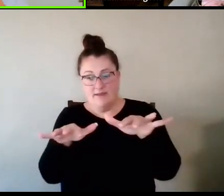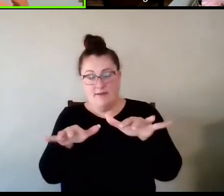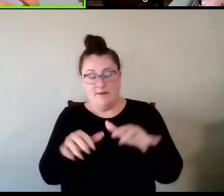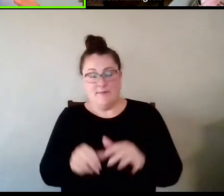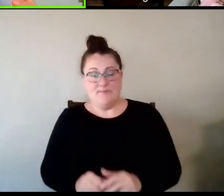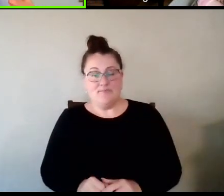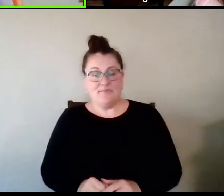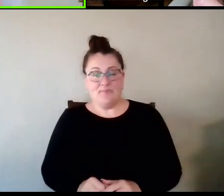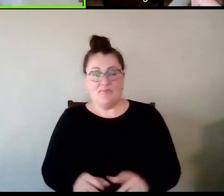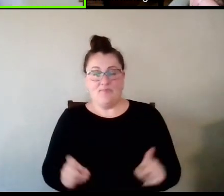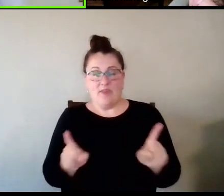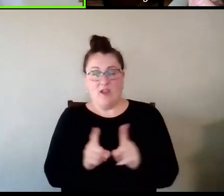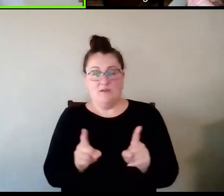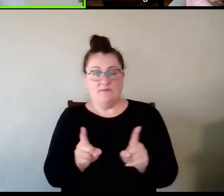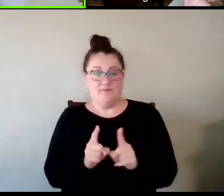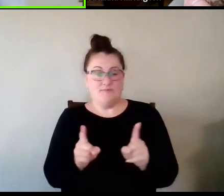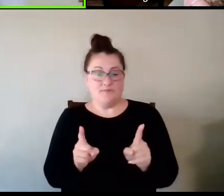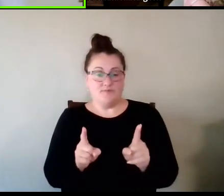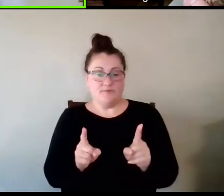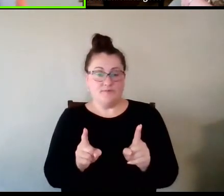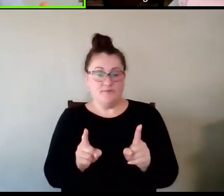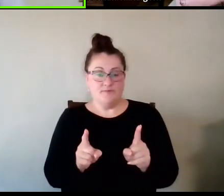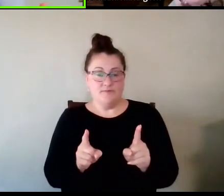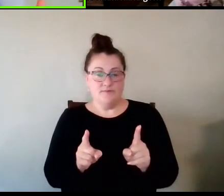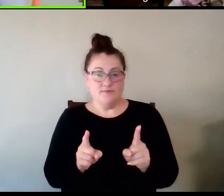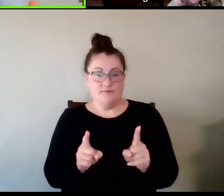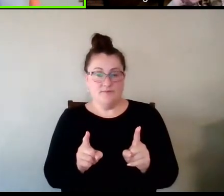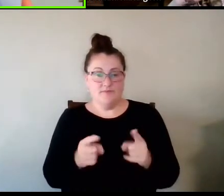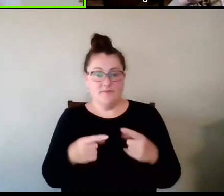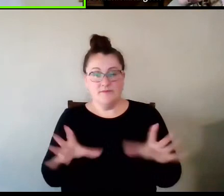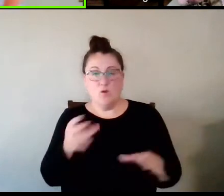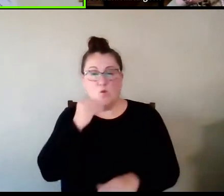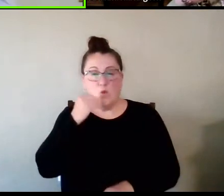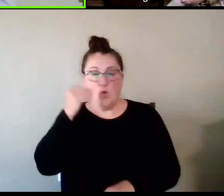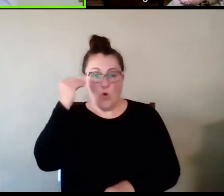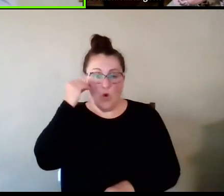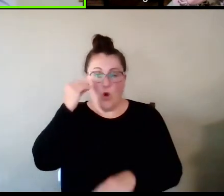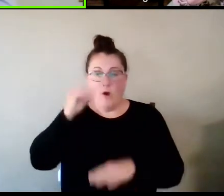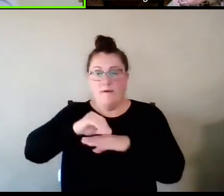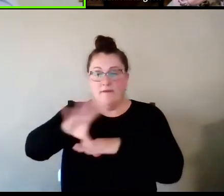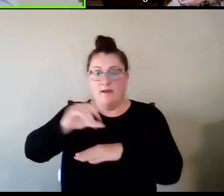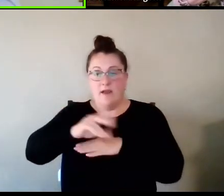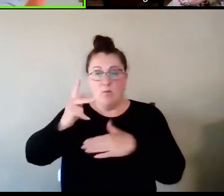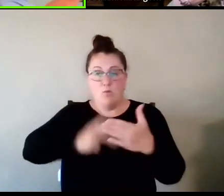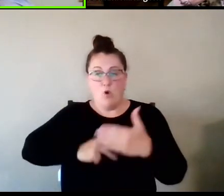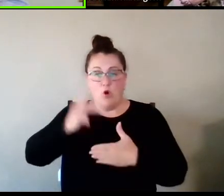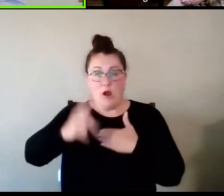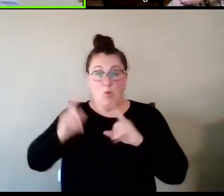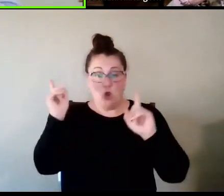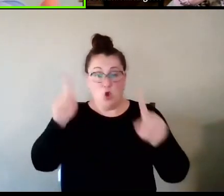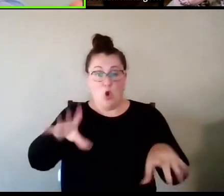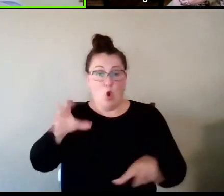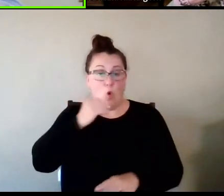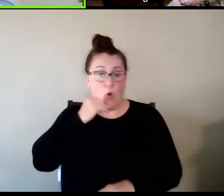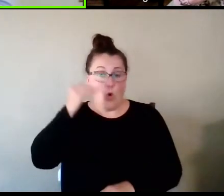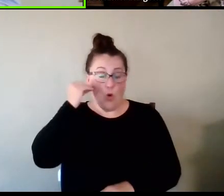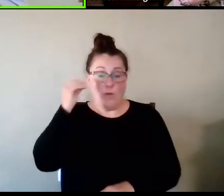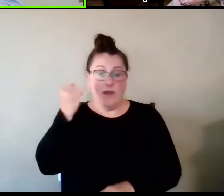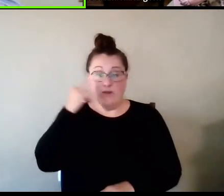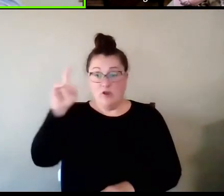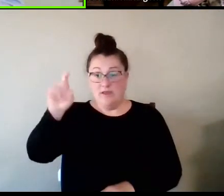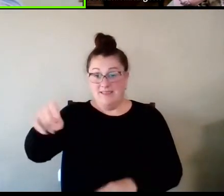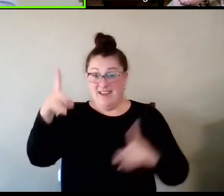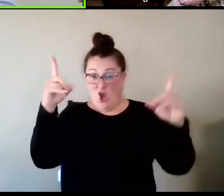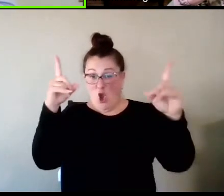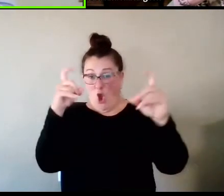as well as getting into, you know, launching an in-home advisor program, which is where we go to people's home, you know, if their need is complex, and, you